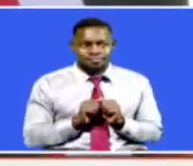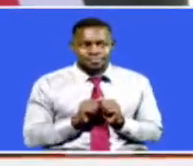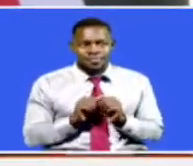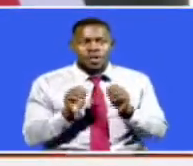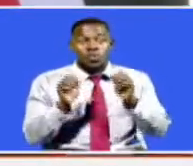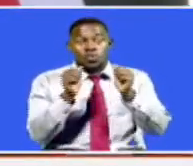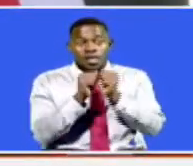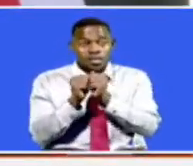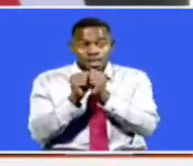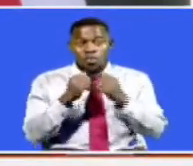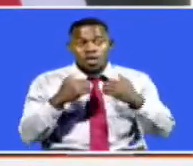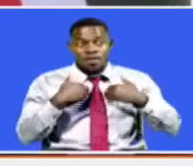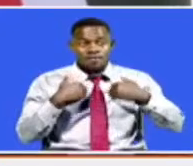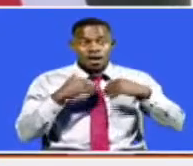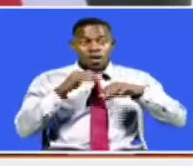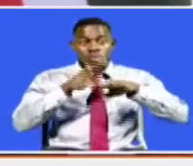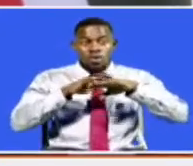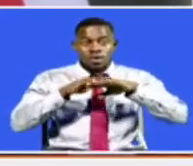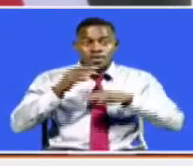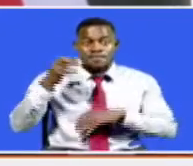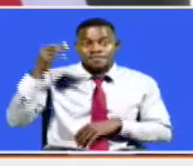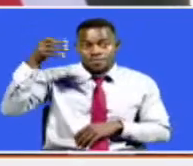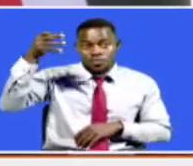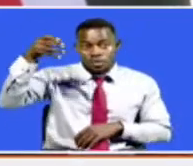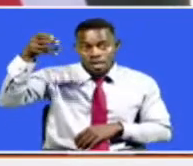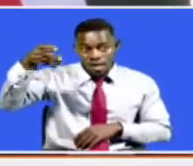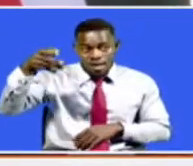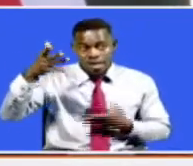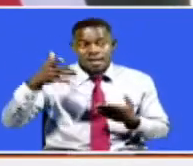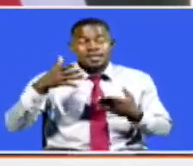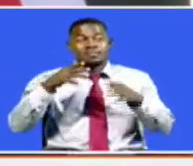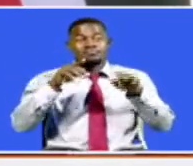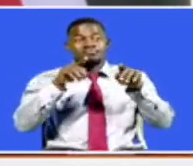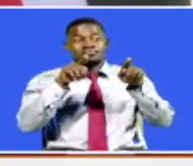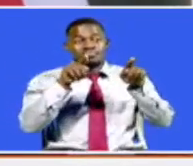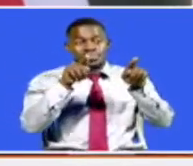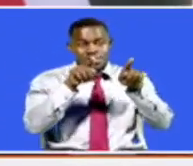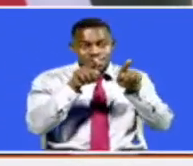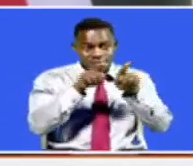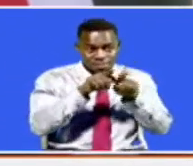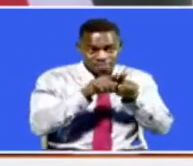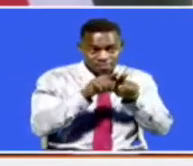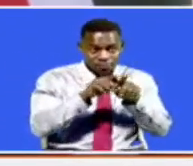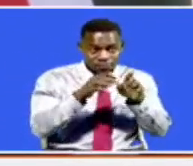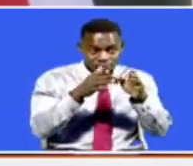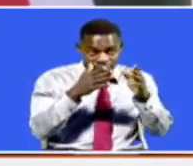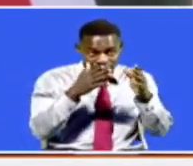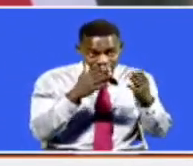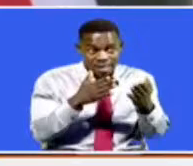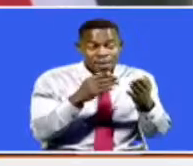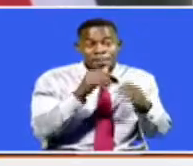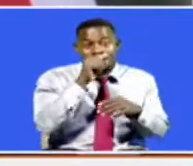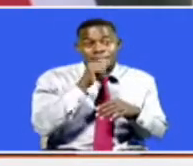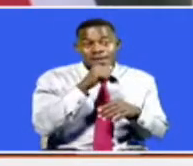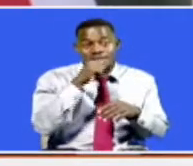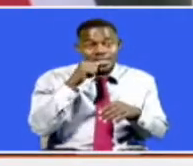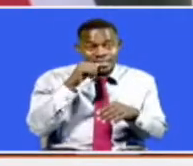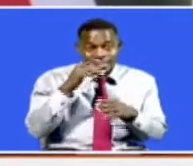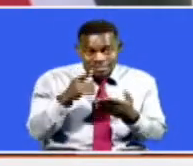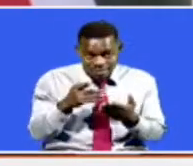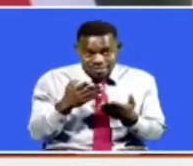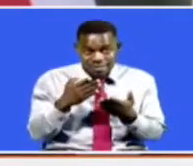shape the future and the stability of the Great Lakes region, and I am committed to ensure that the private sector plays a pivotal role in